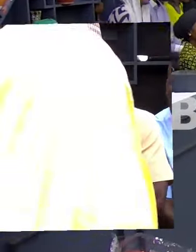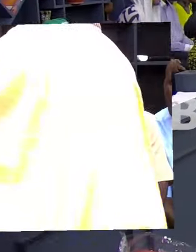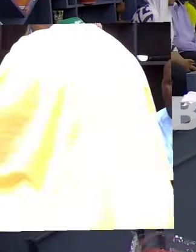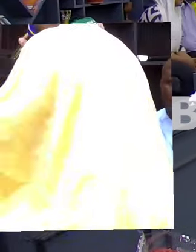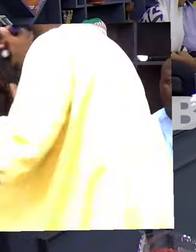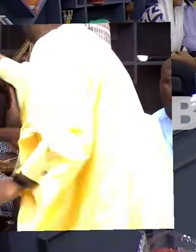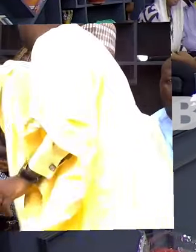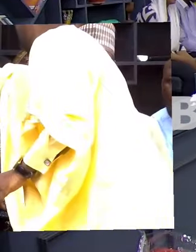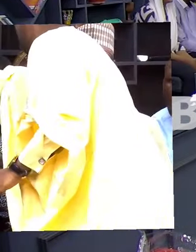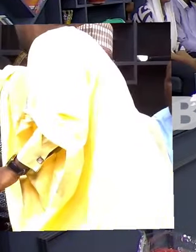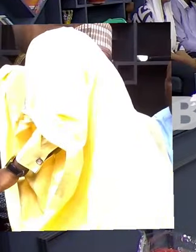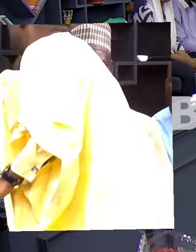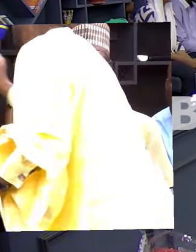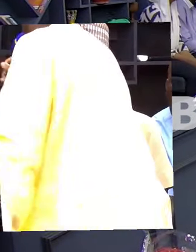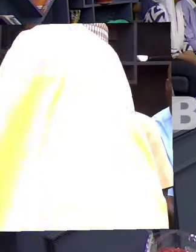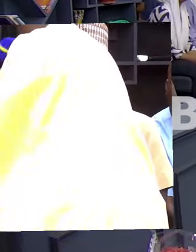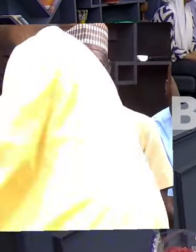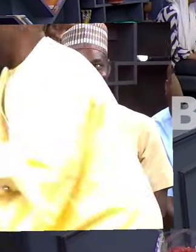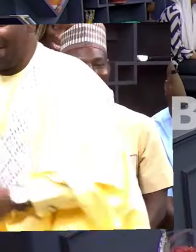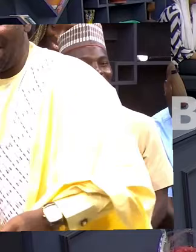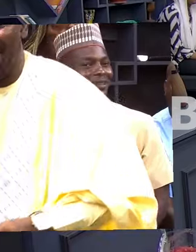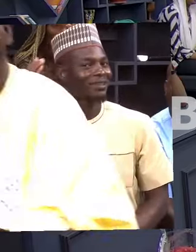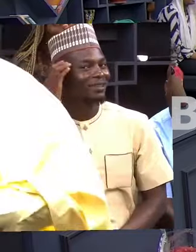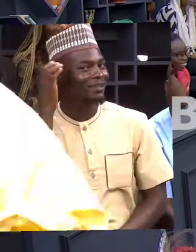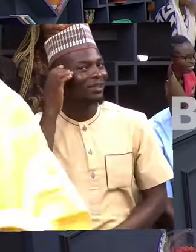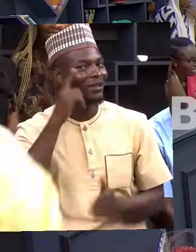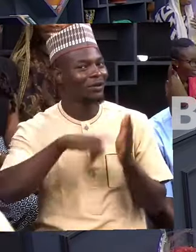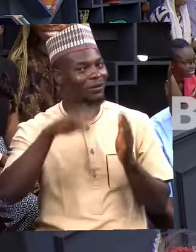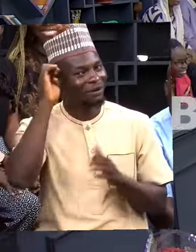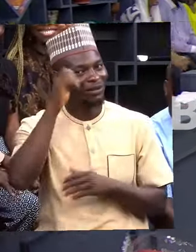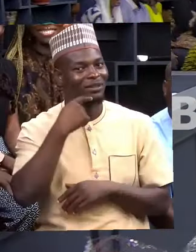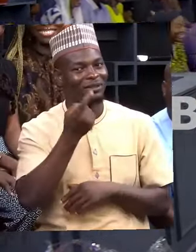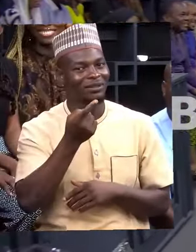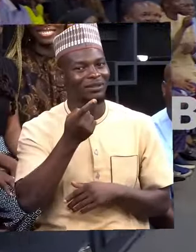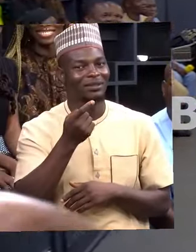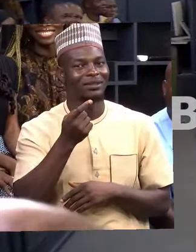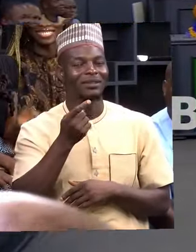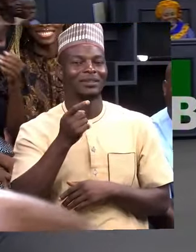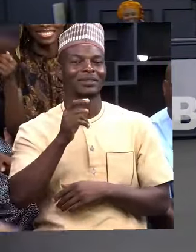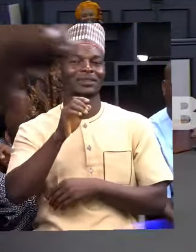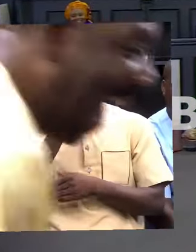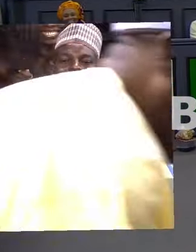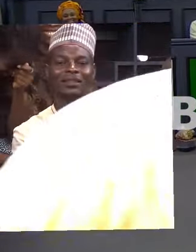how Consultant I speak outside? No, sir. When I hear what you talk, I say, I'm quite power.